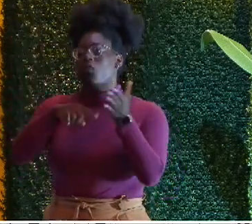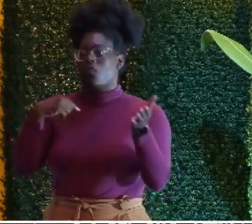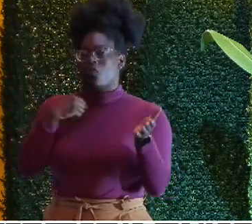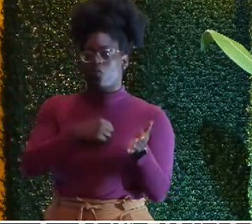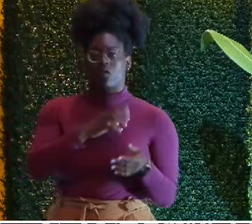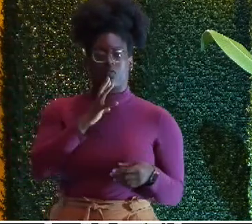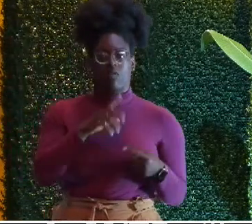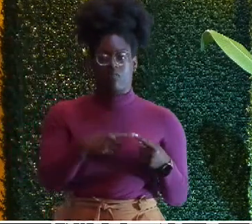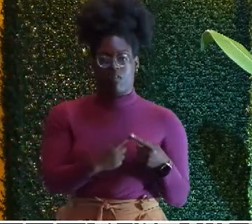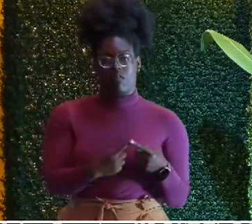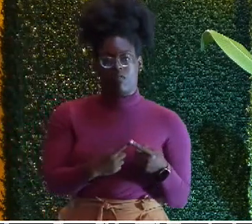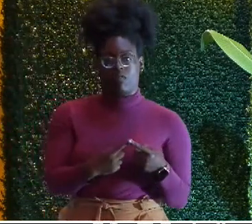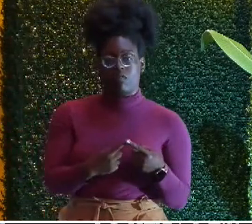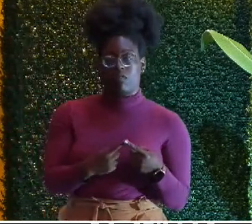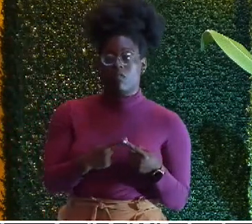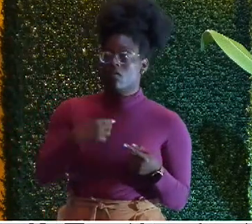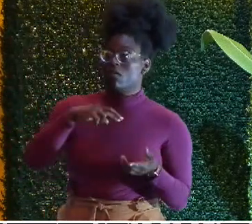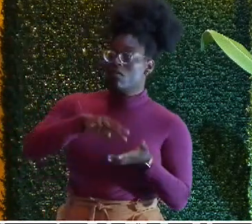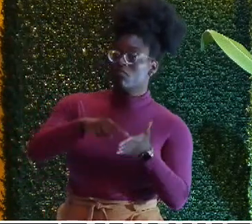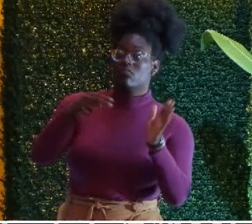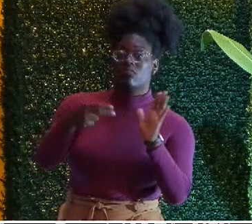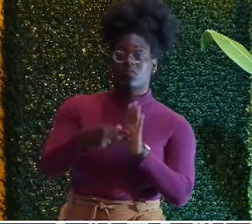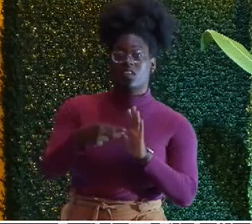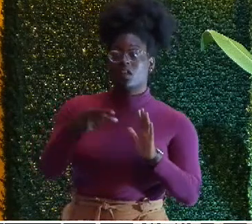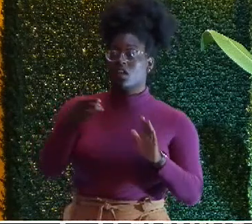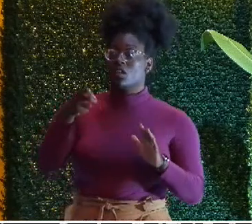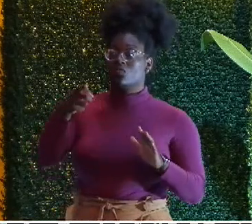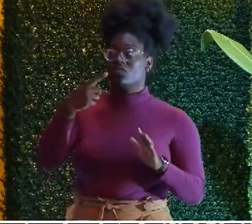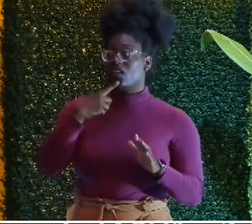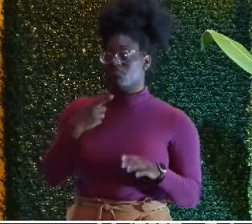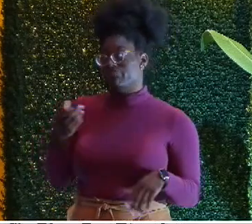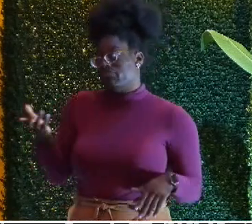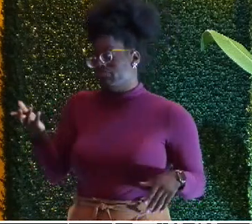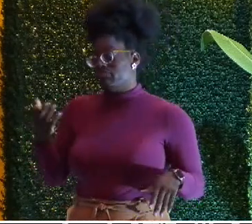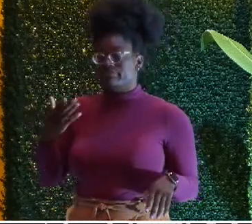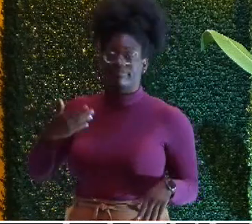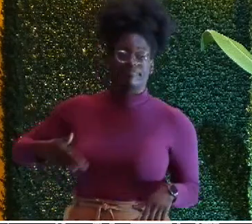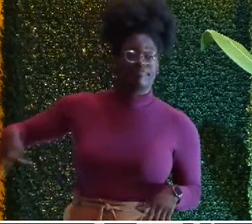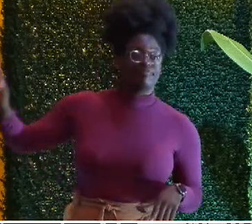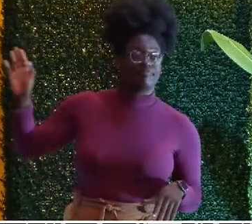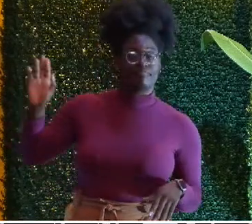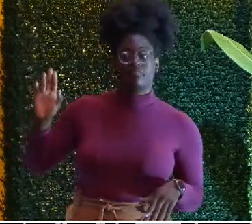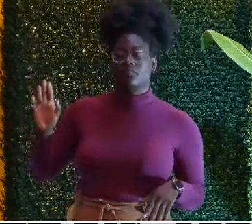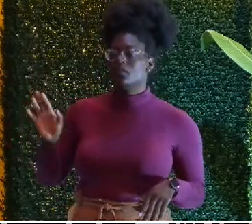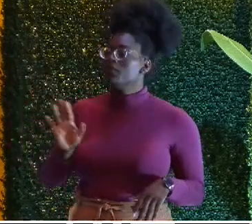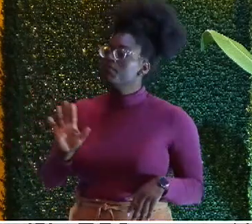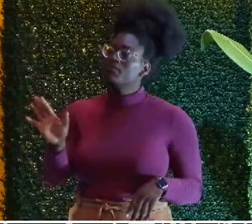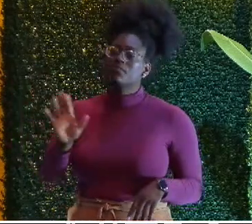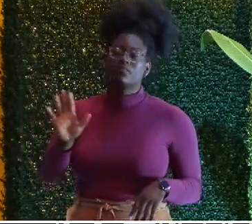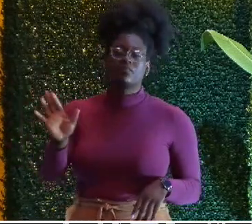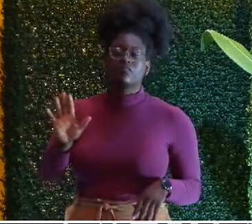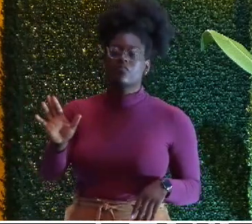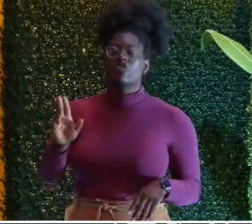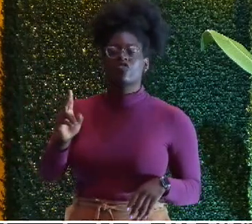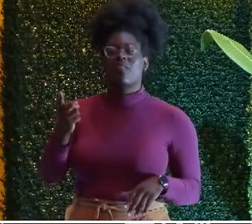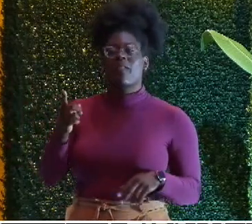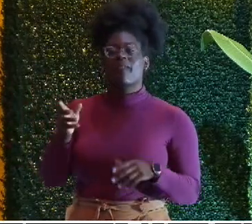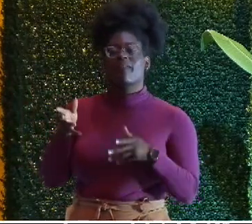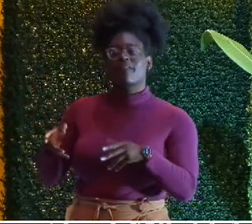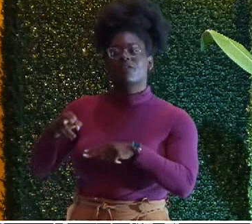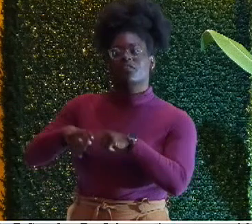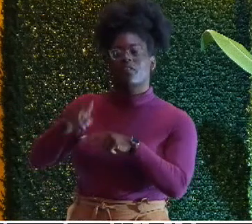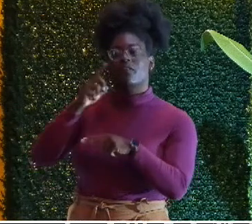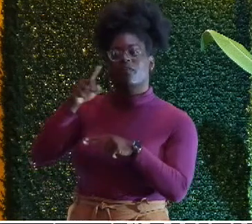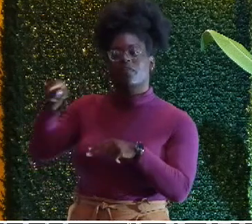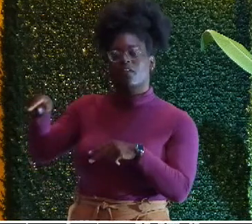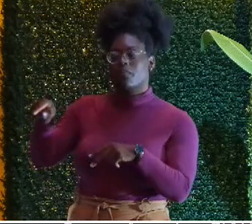Don't give up on them. They might not be a lost cause. Drop a seed. Just find the right seed